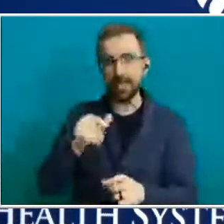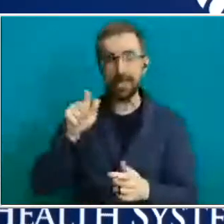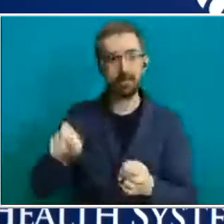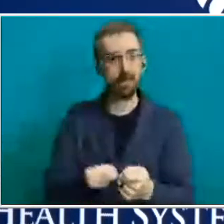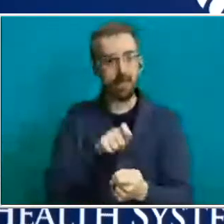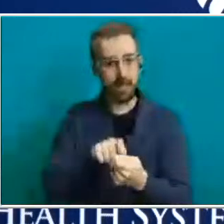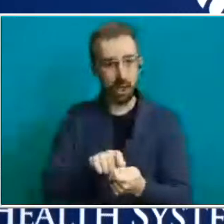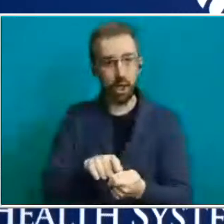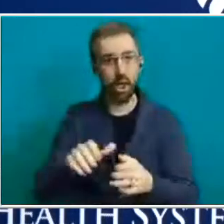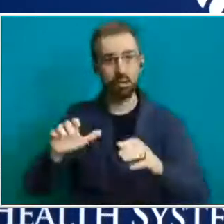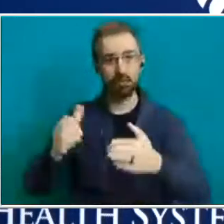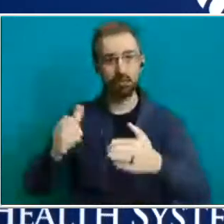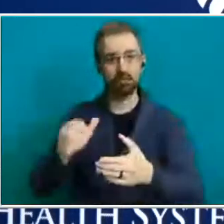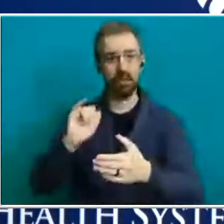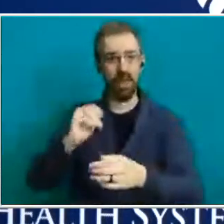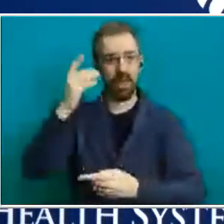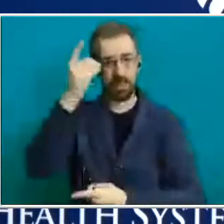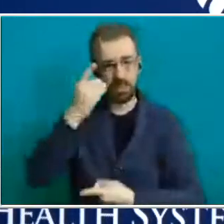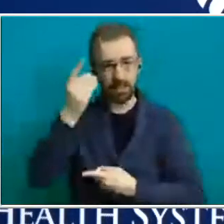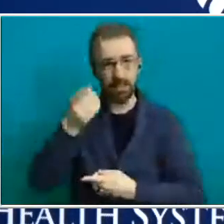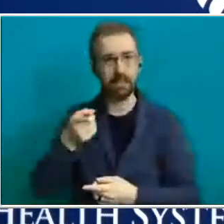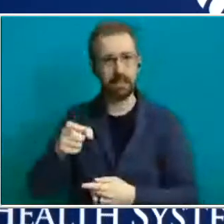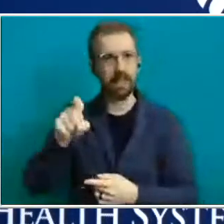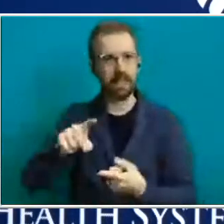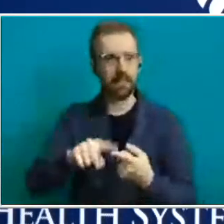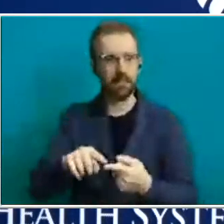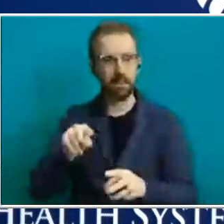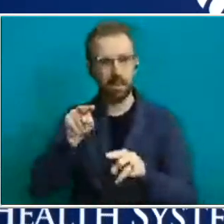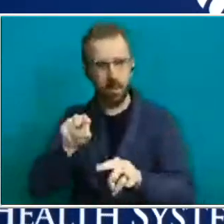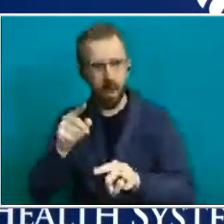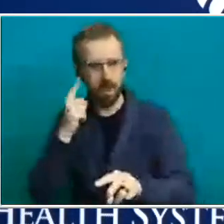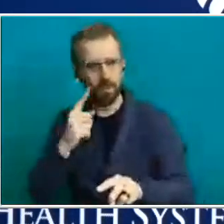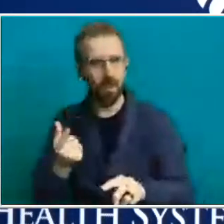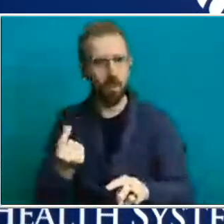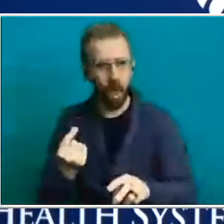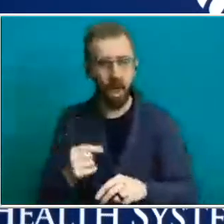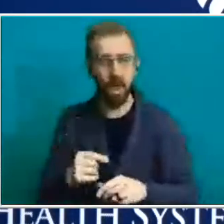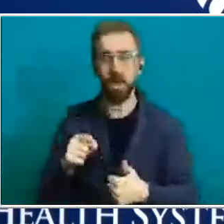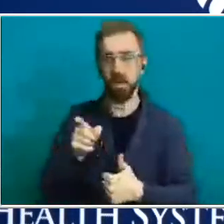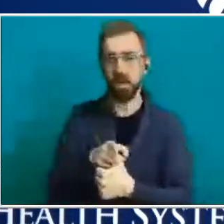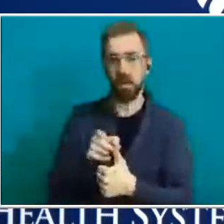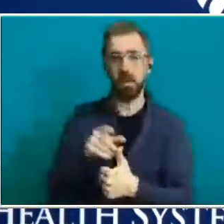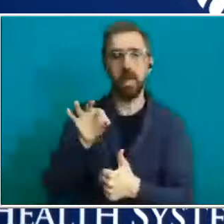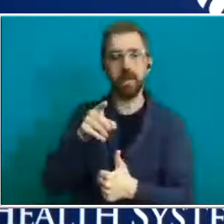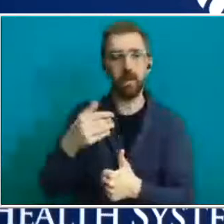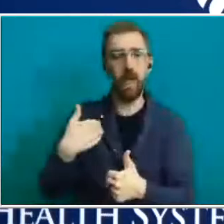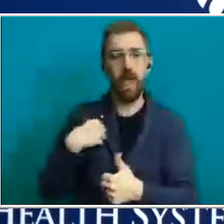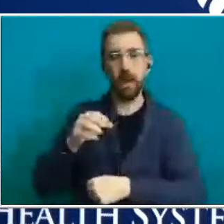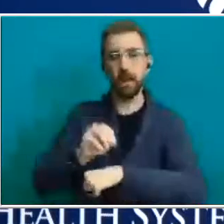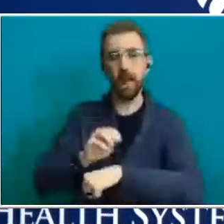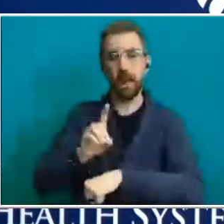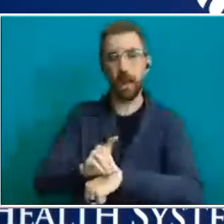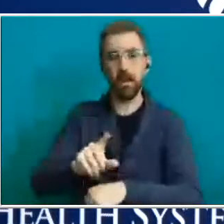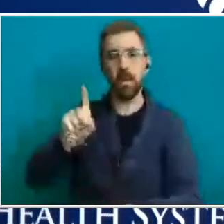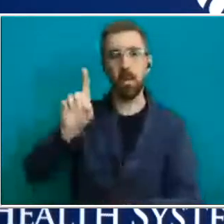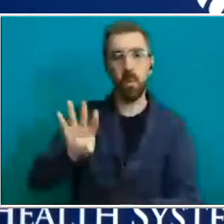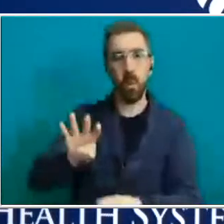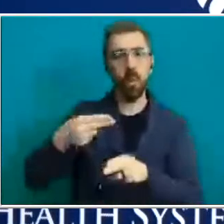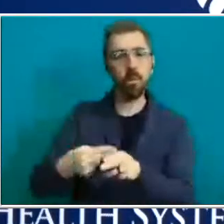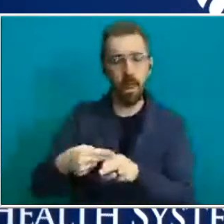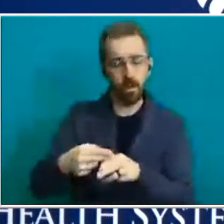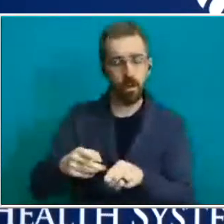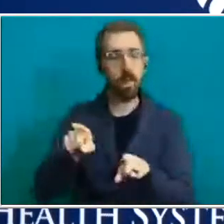this particular disease, what you need to be looking out for is, number 1, if you had a McDonald's quarter pounder, but also 2, if